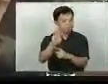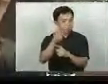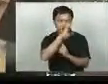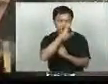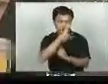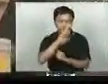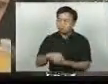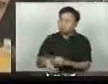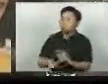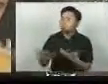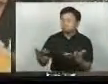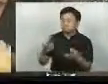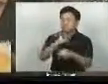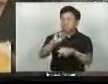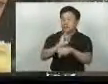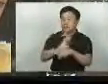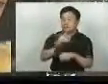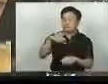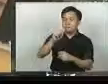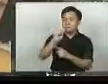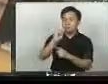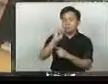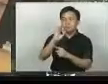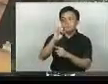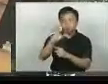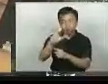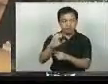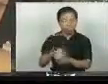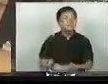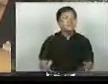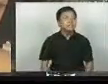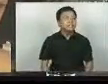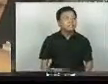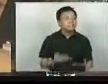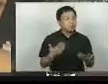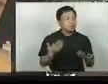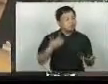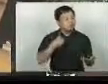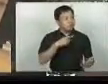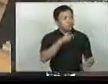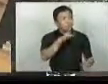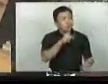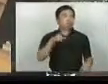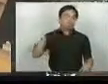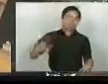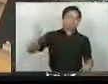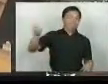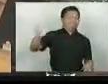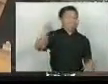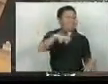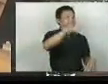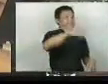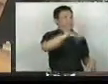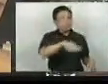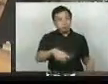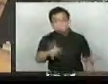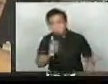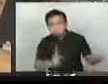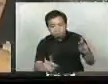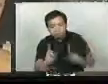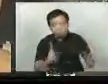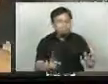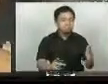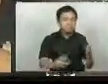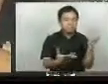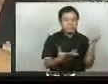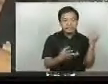and these things are made possible as well because I'm very mobile, working with some indigenous peoples. You